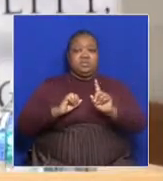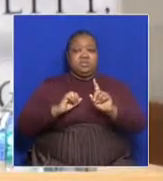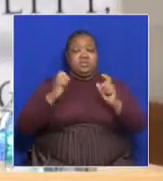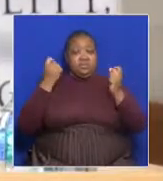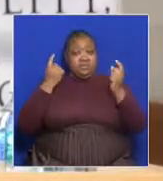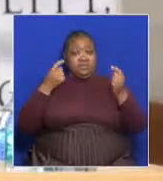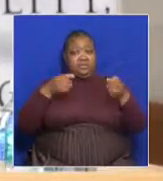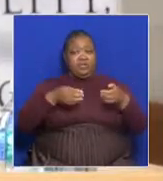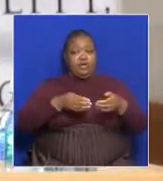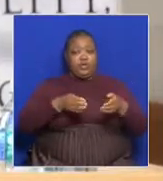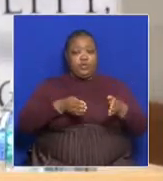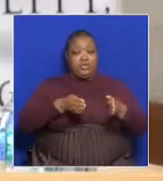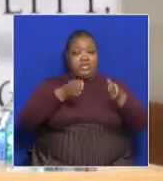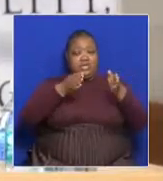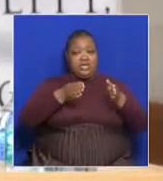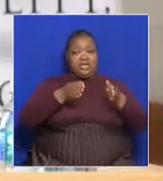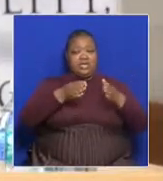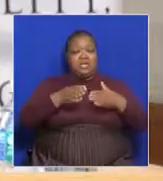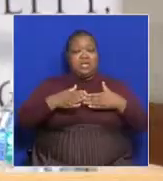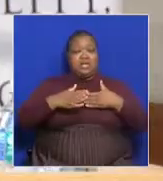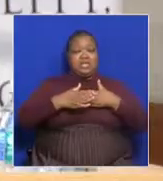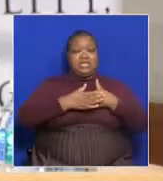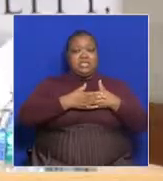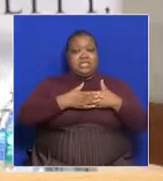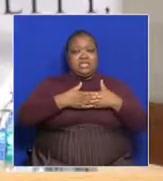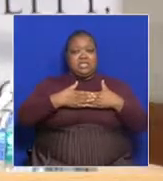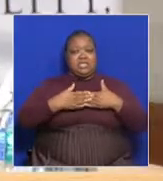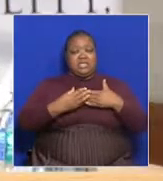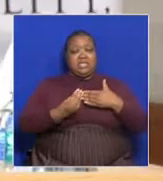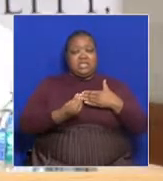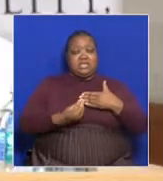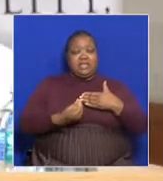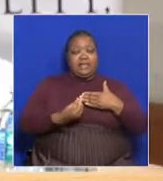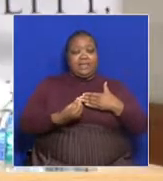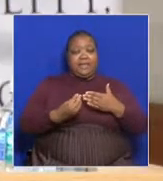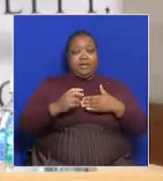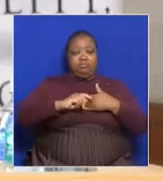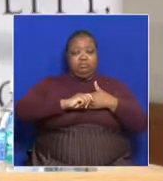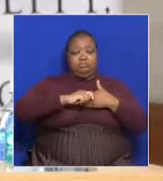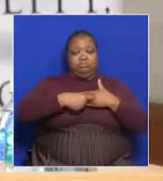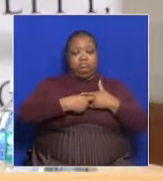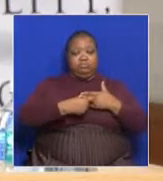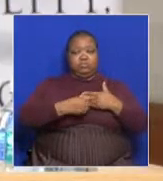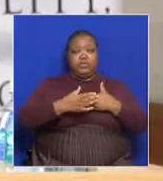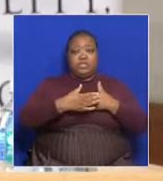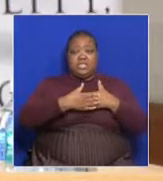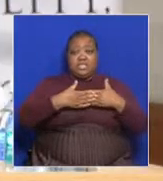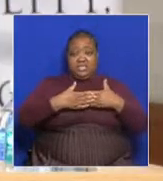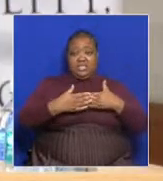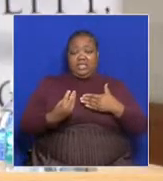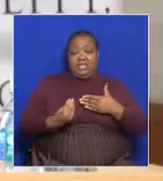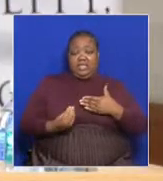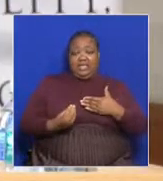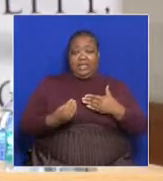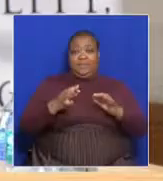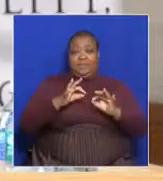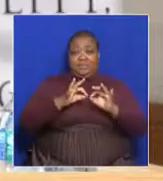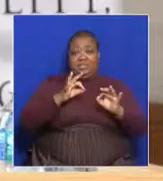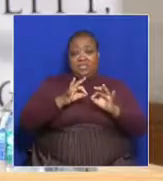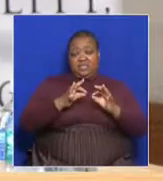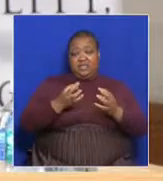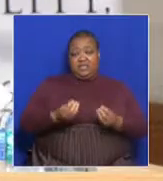specific seal number, was locked with a specific seal number, correct? Correct. And we've come across that